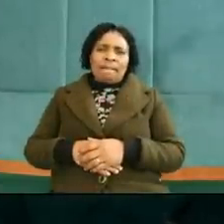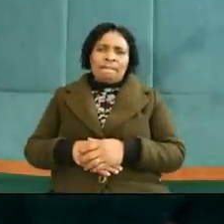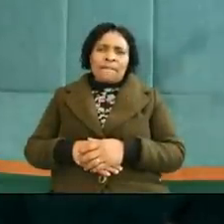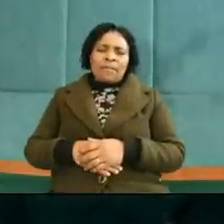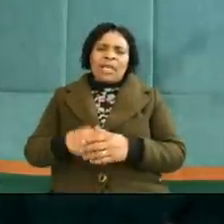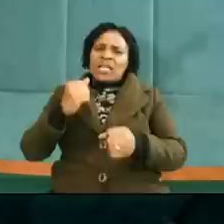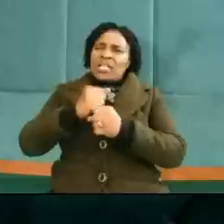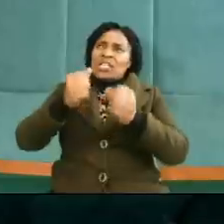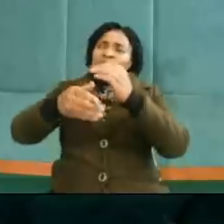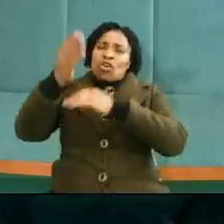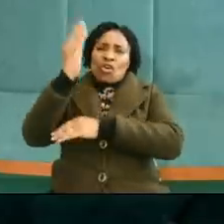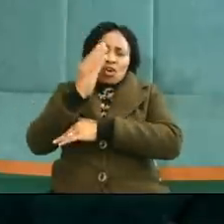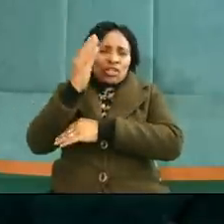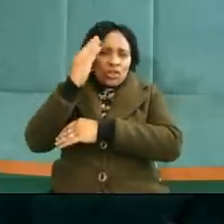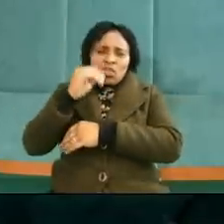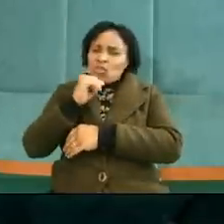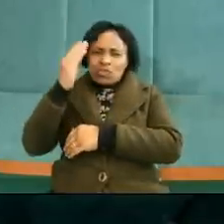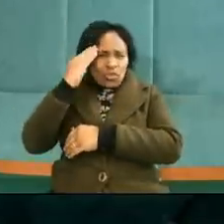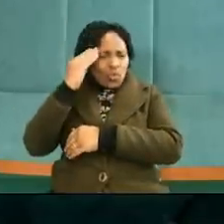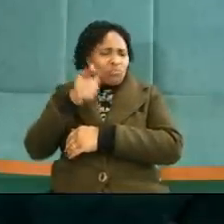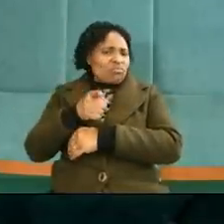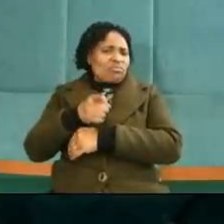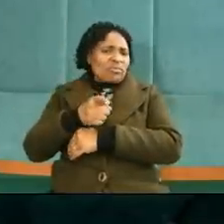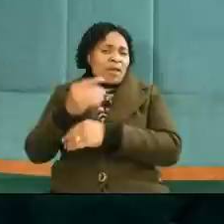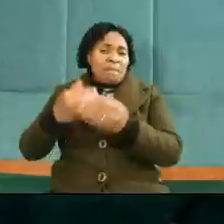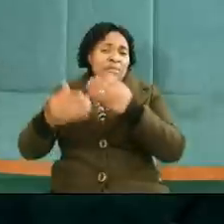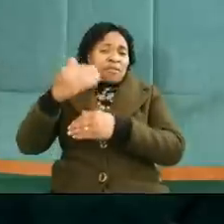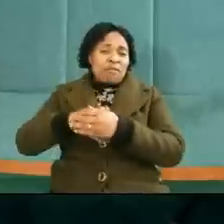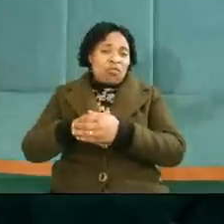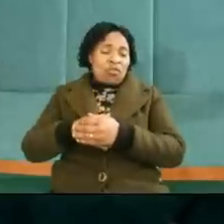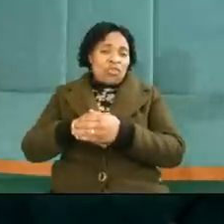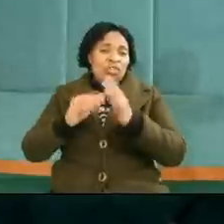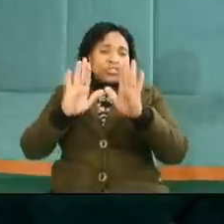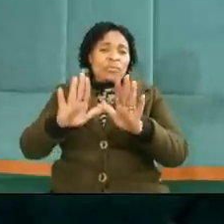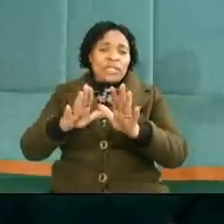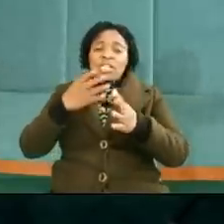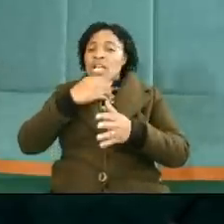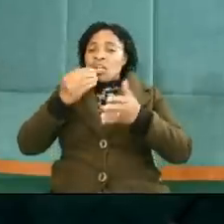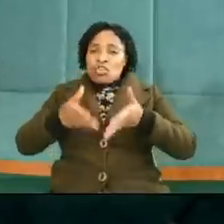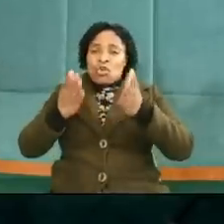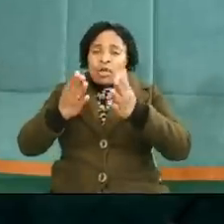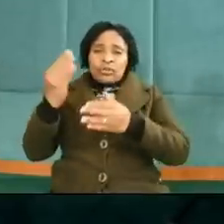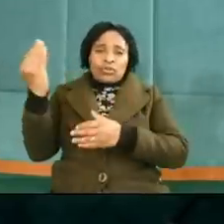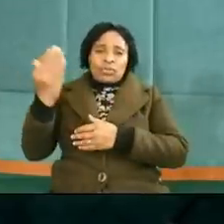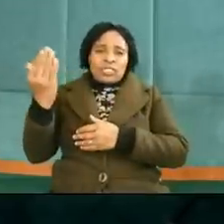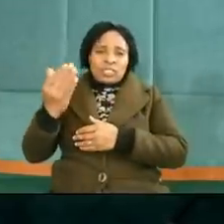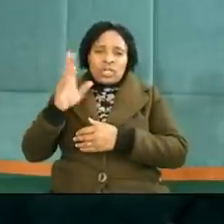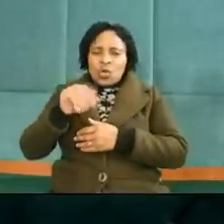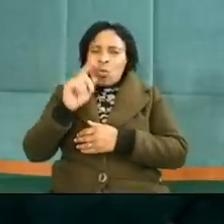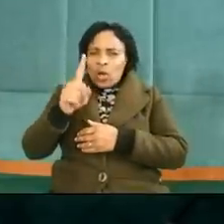Did God not know before he instructed Noah to preach that nobody would